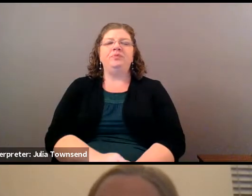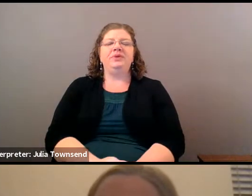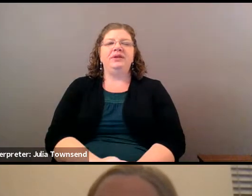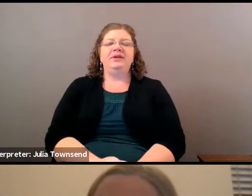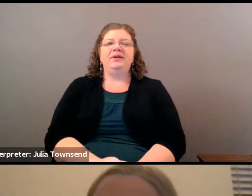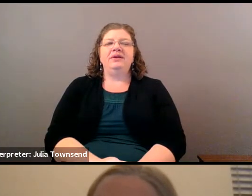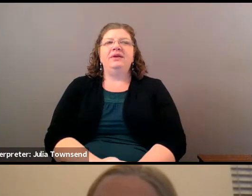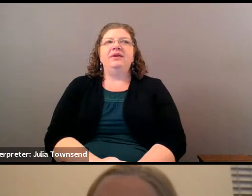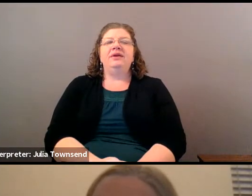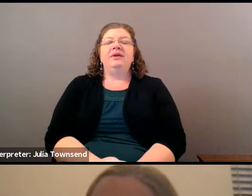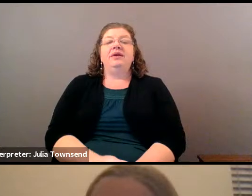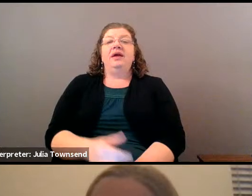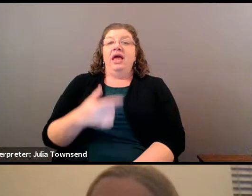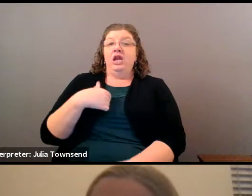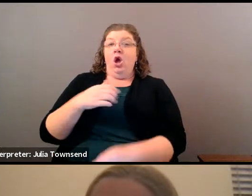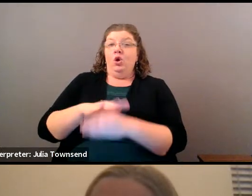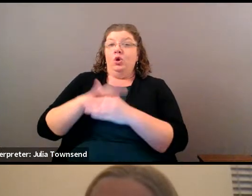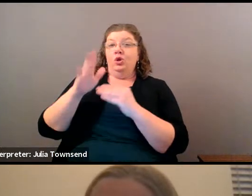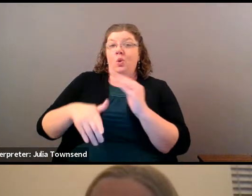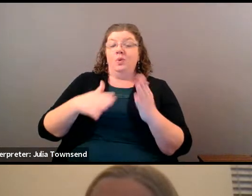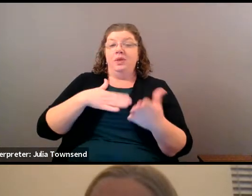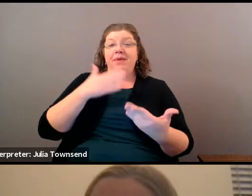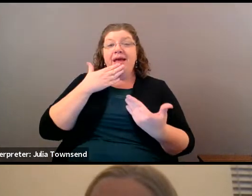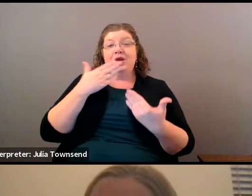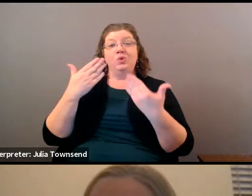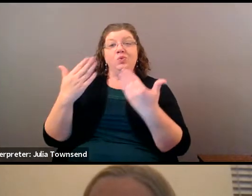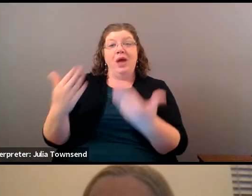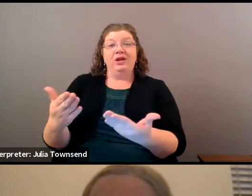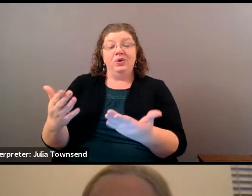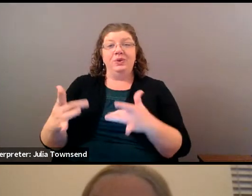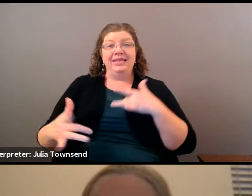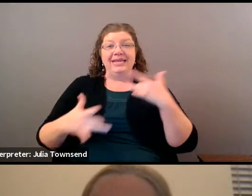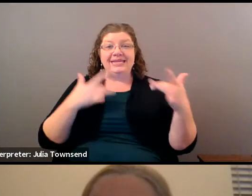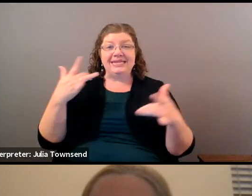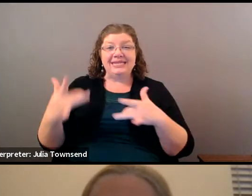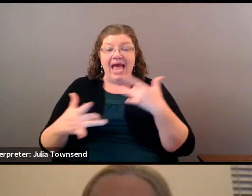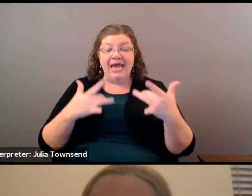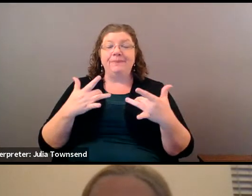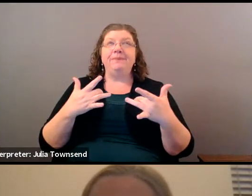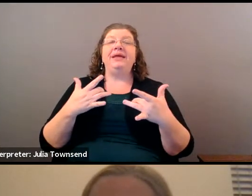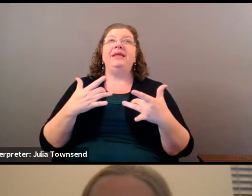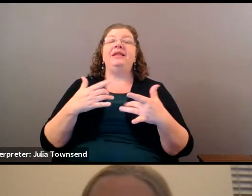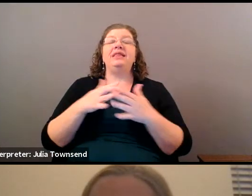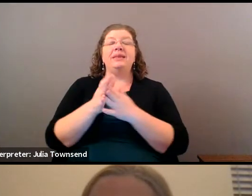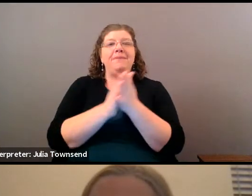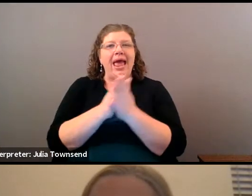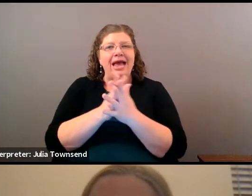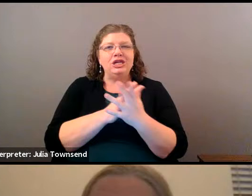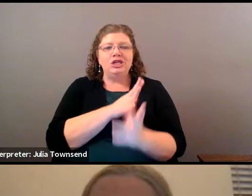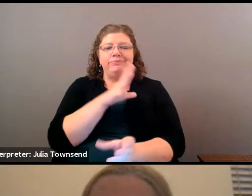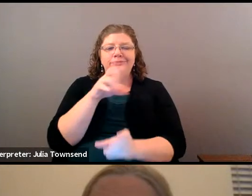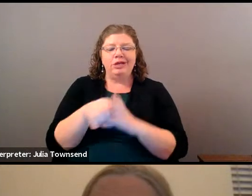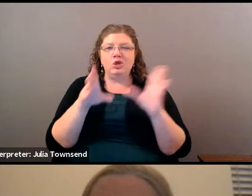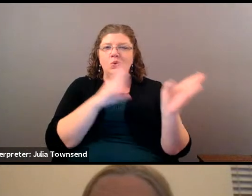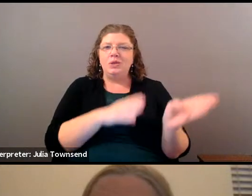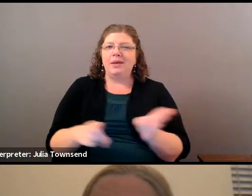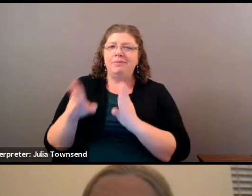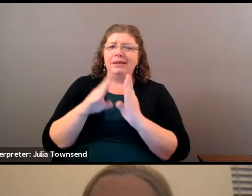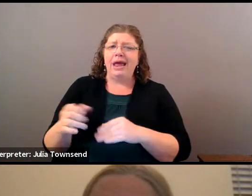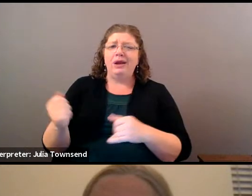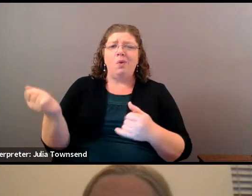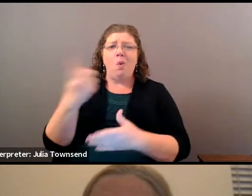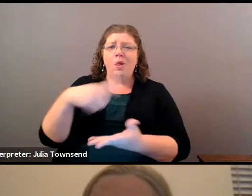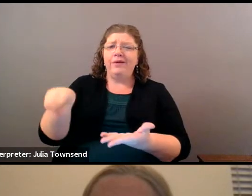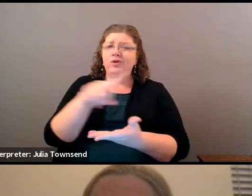And I'll just conclude also with my gratitude, the excitement, the passion that has gone into the planning. I think all of you should be very